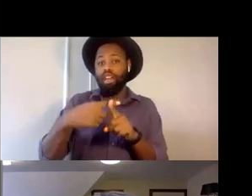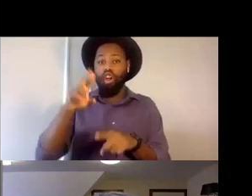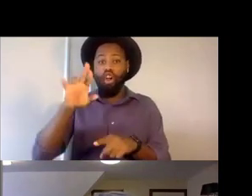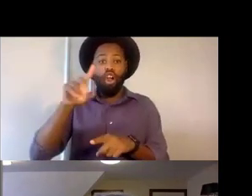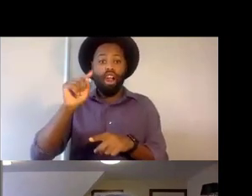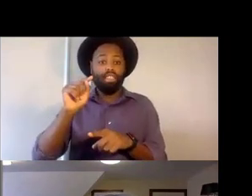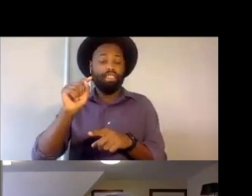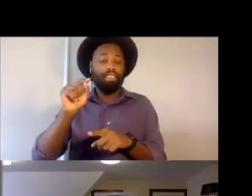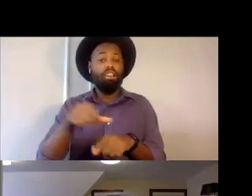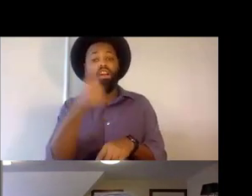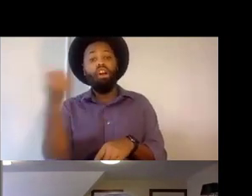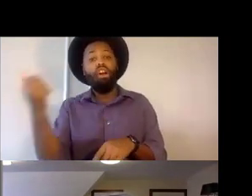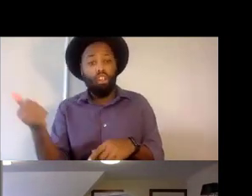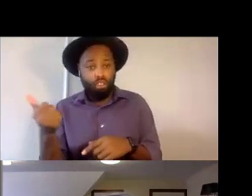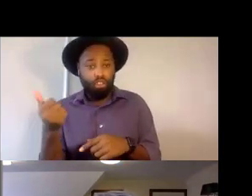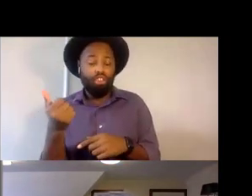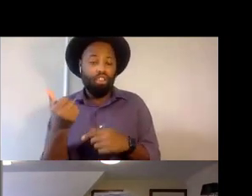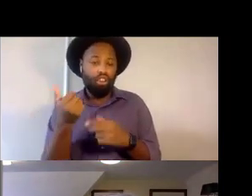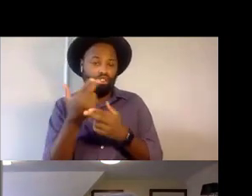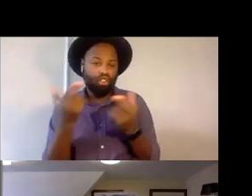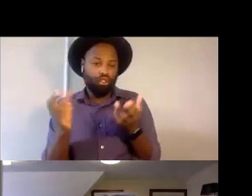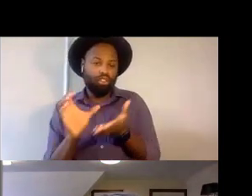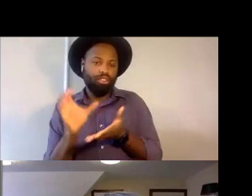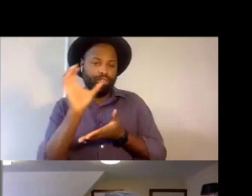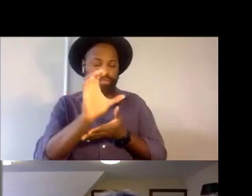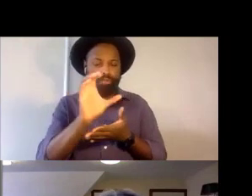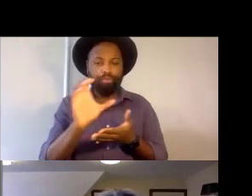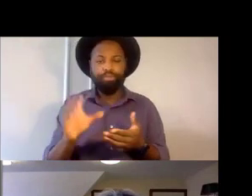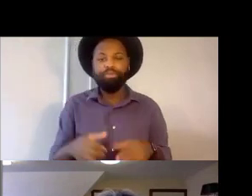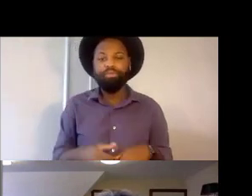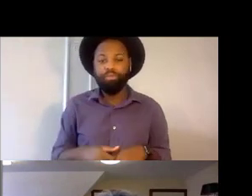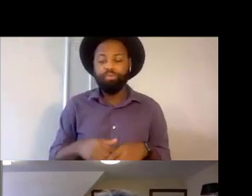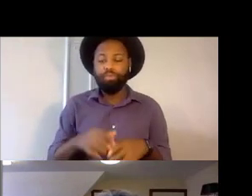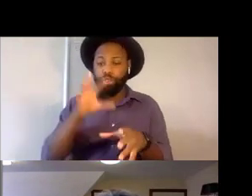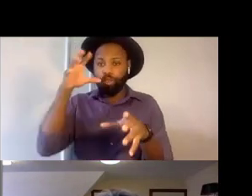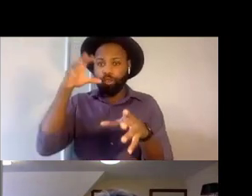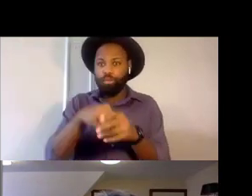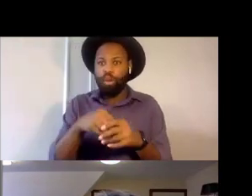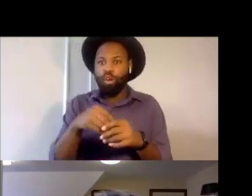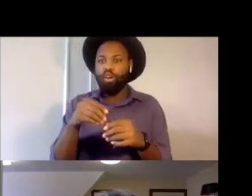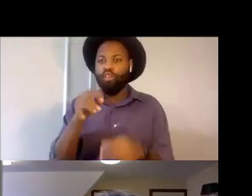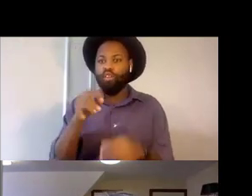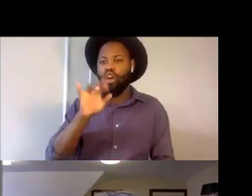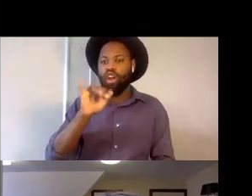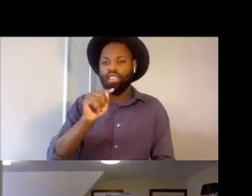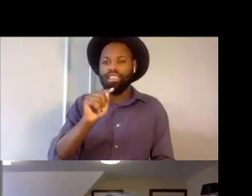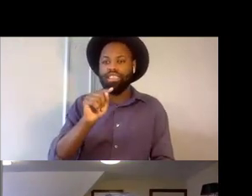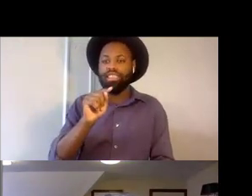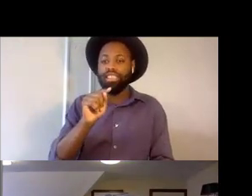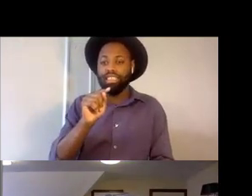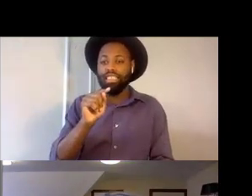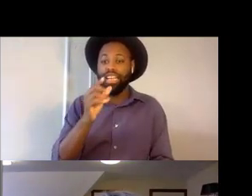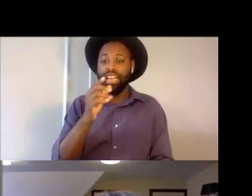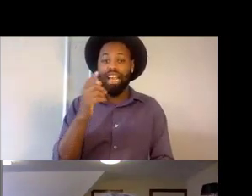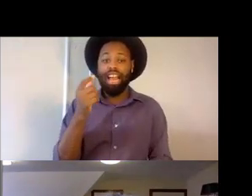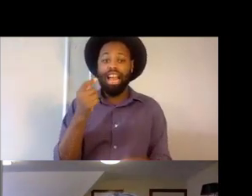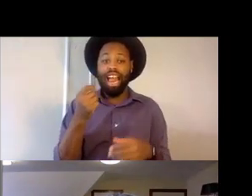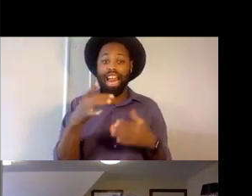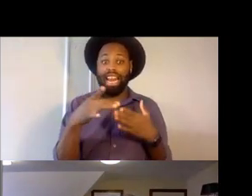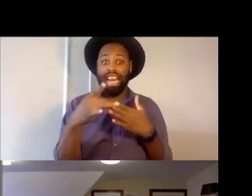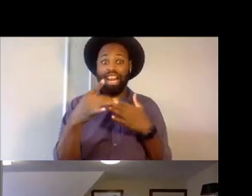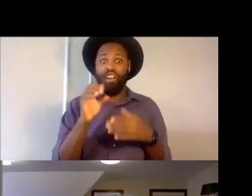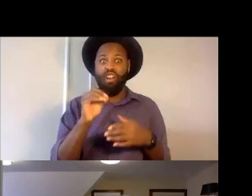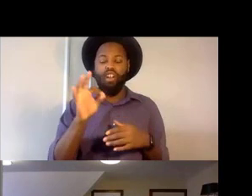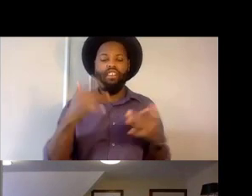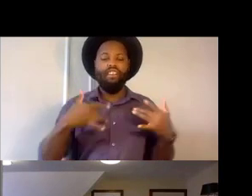is a self-supporting office that is part of RIT. And actually the leader of Advance now is one of the